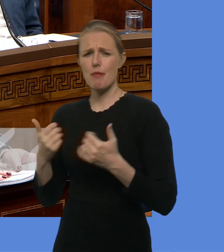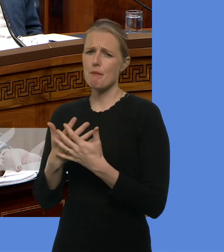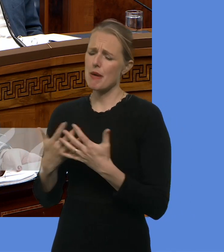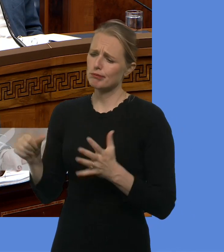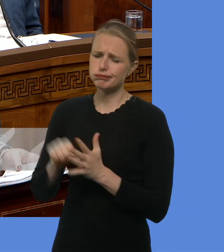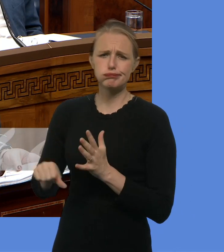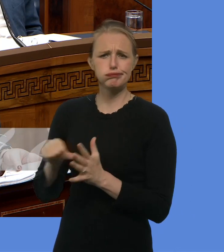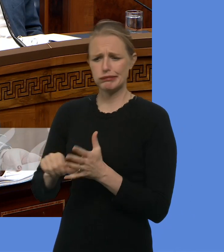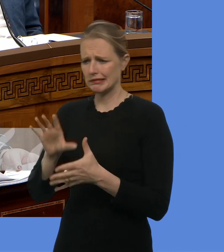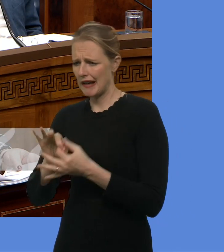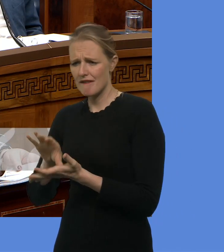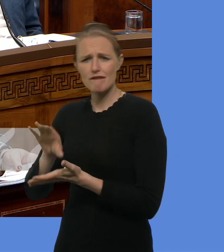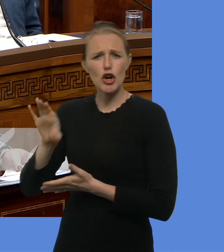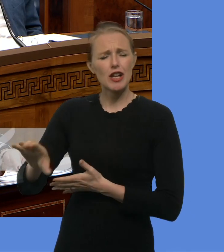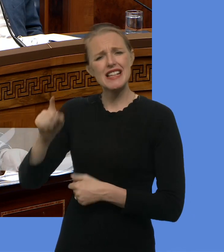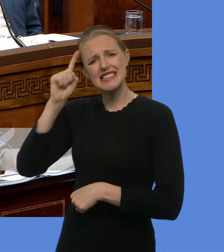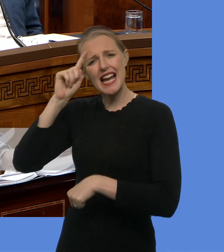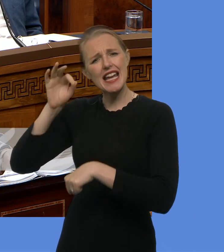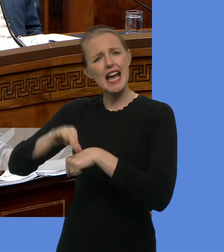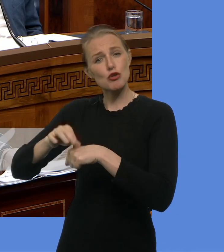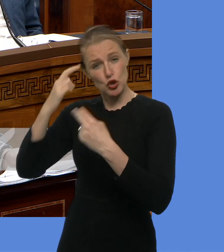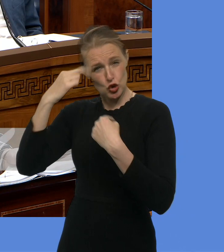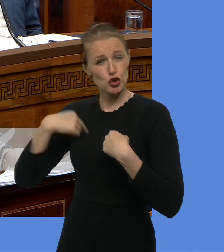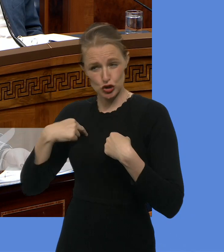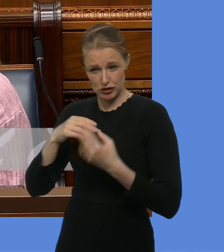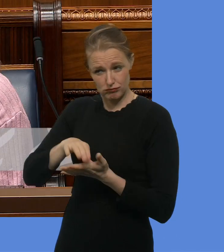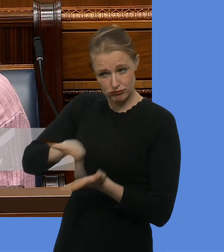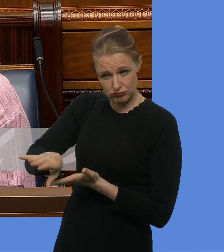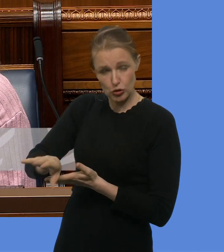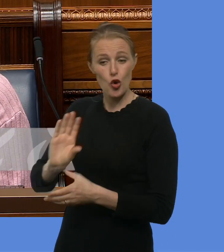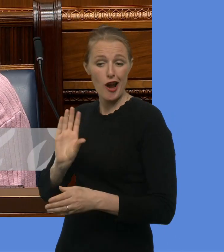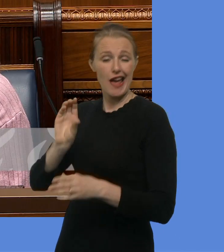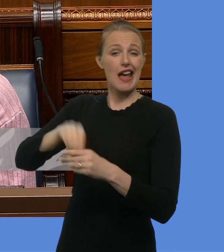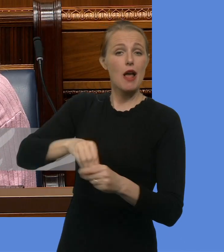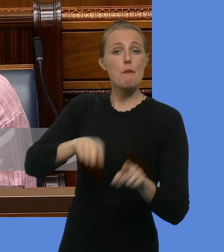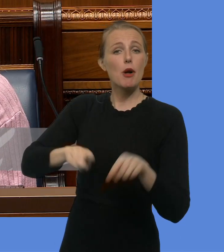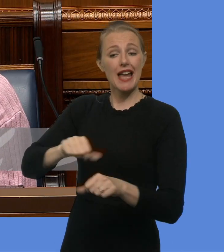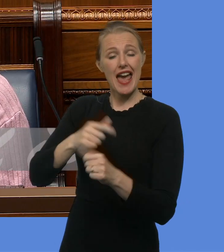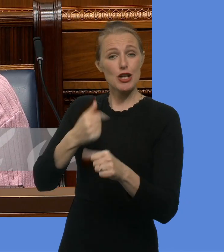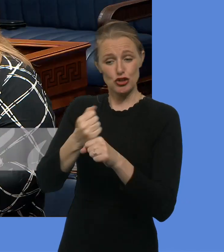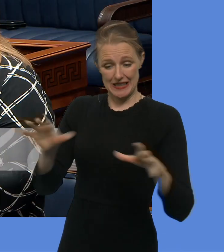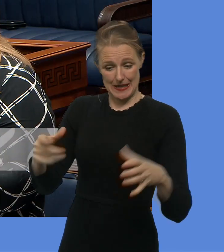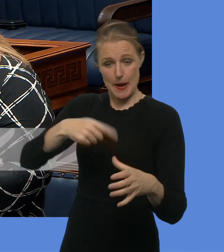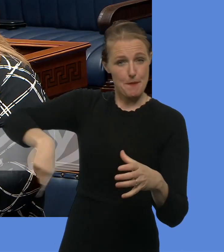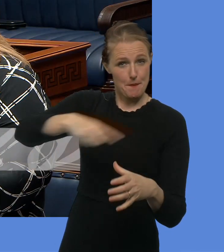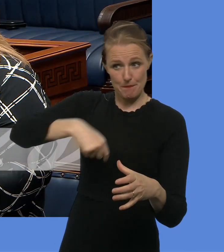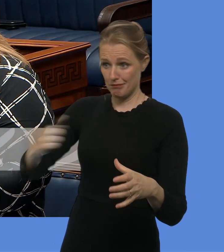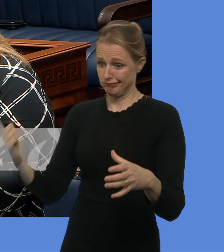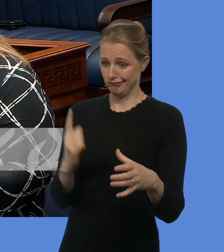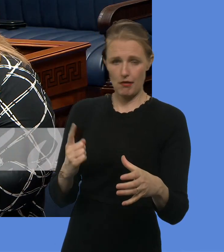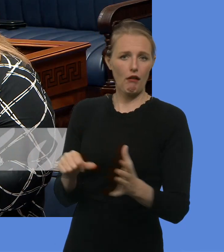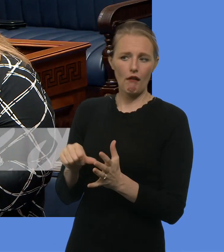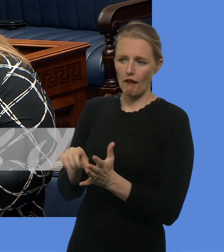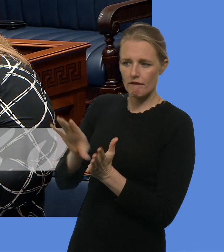of being able to fund the psychiatric nurses who would be able to be part of those multi-agency triage teams. It is incredibly